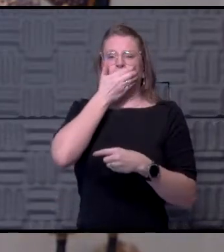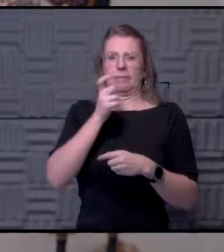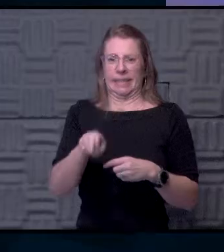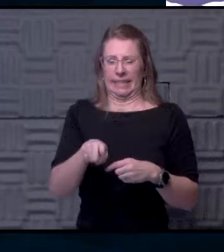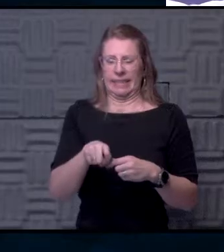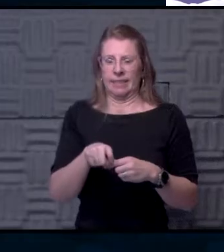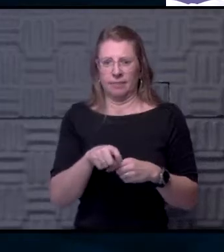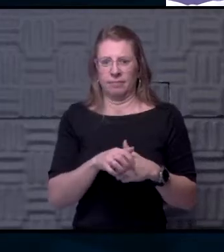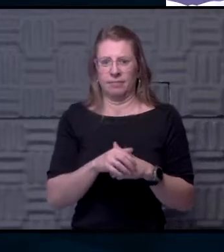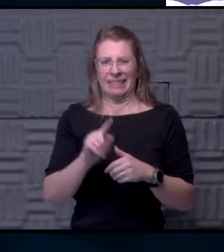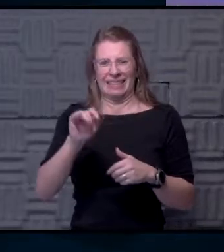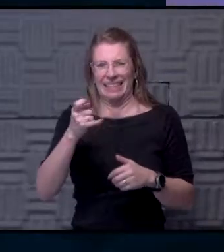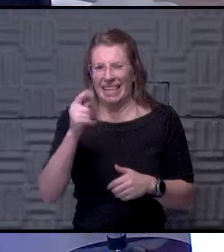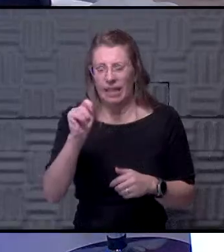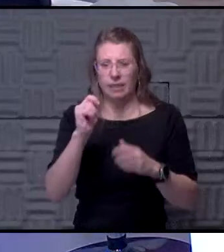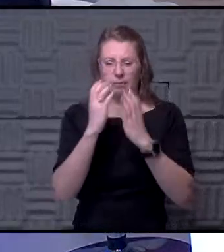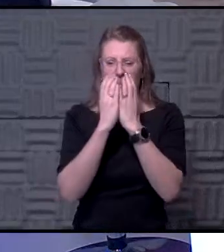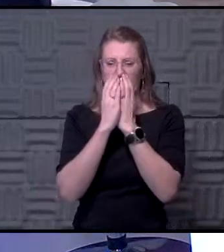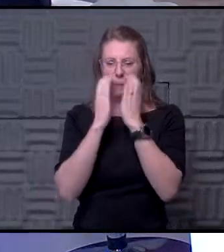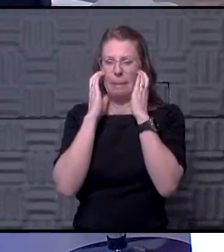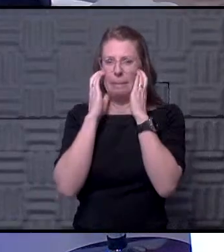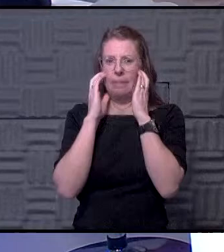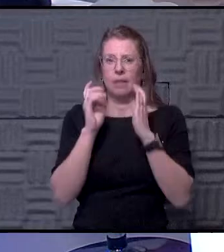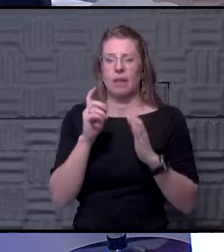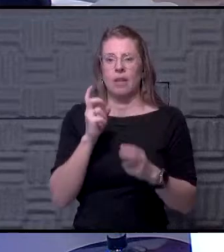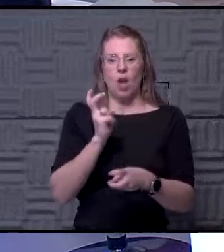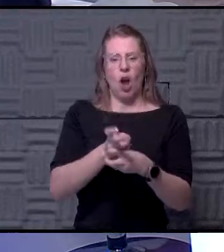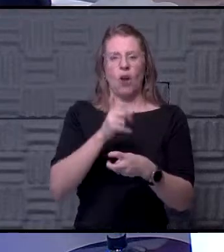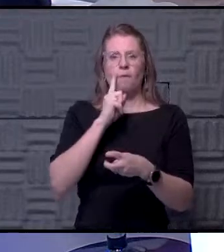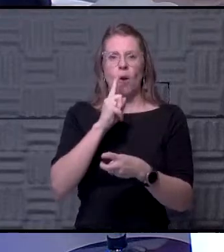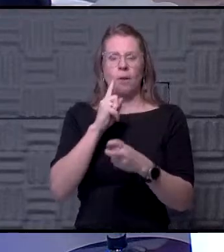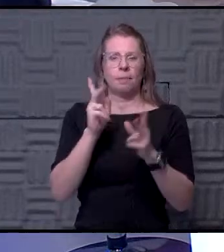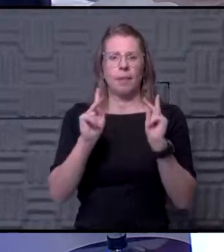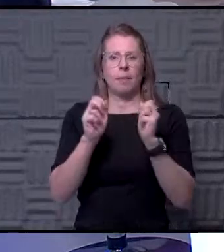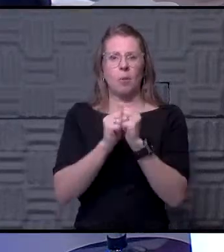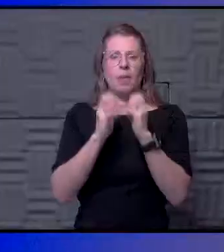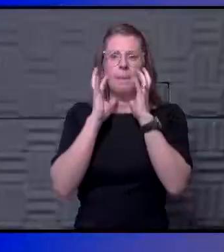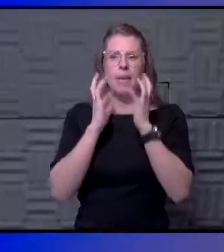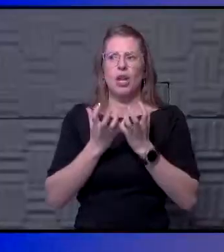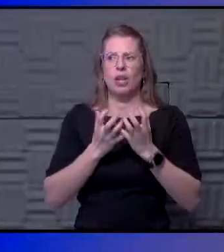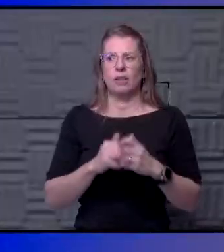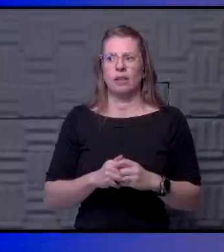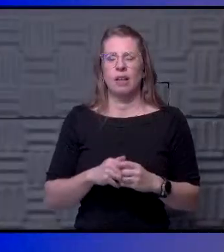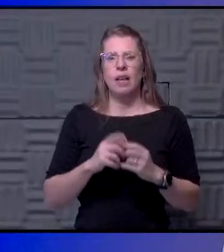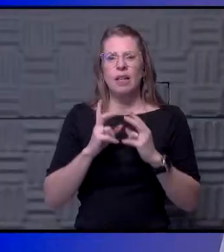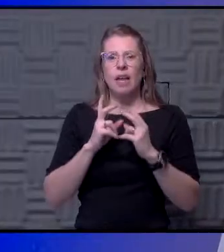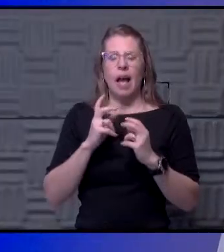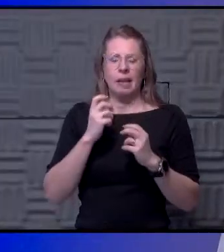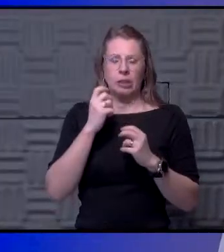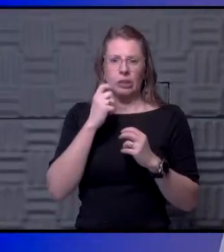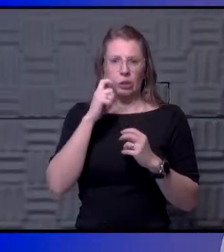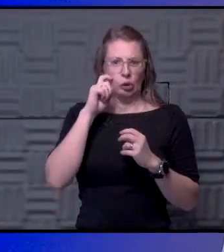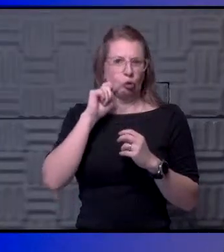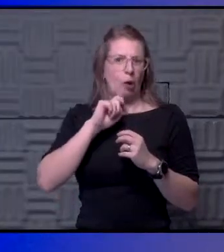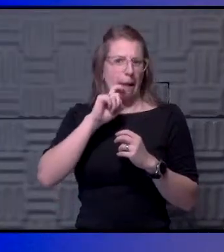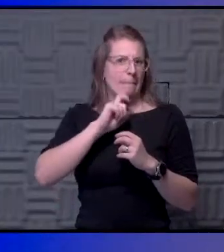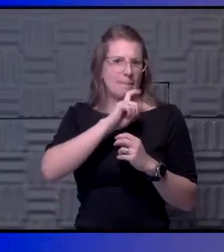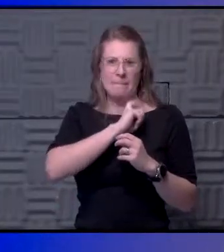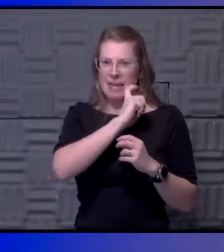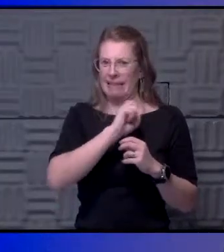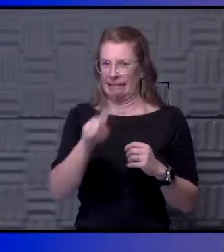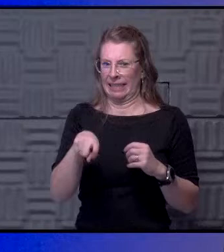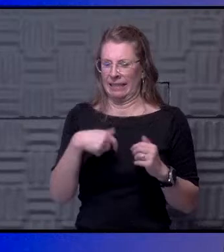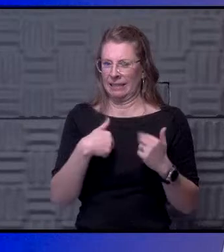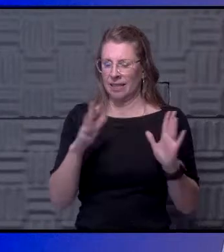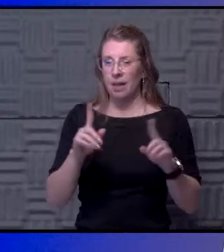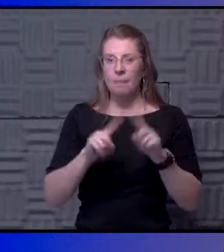And I think you'd agree. Yeah. It's a little harder for you bearded wonders to do that. I'll have to trim, but but CDC guidance still is